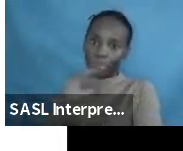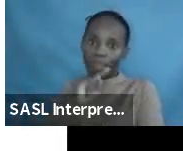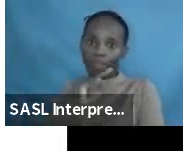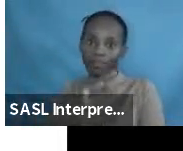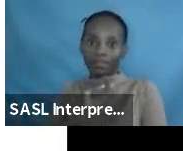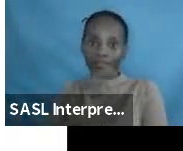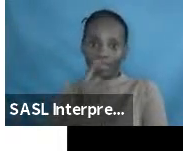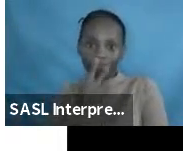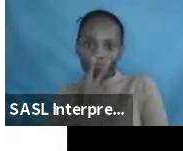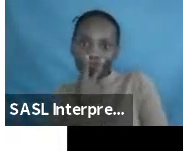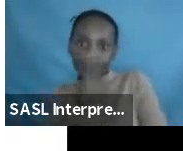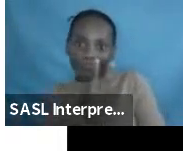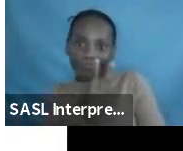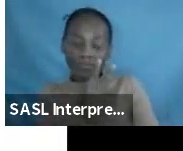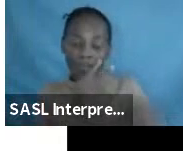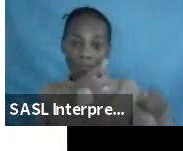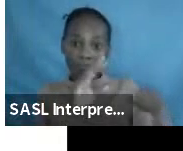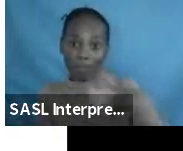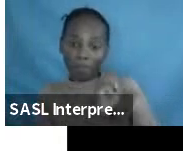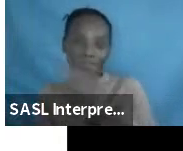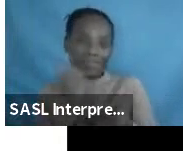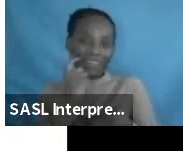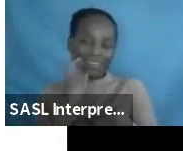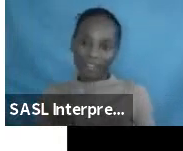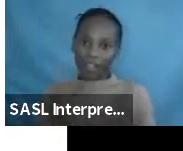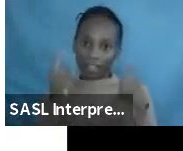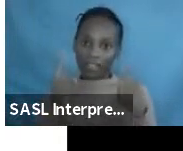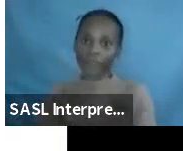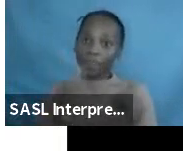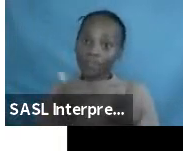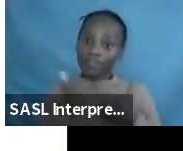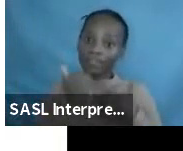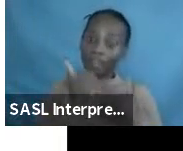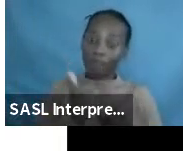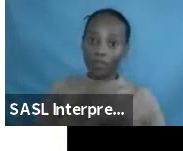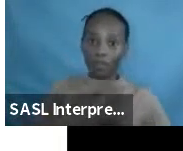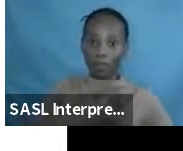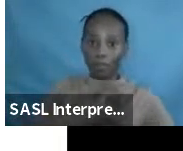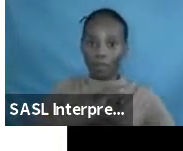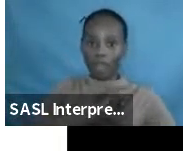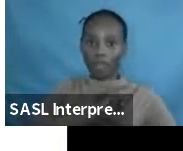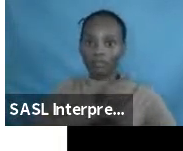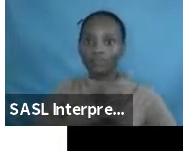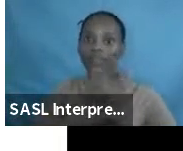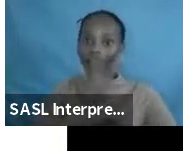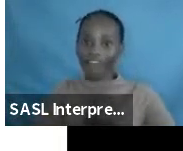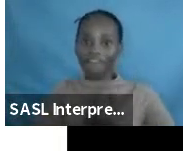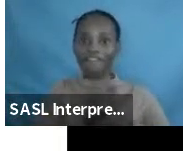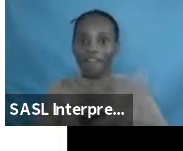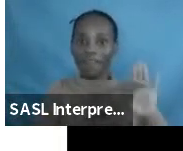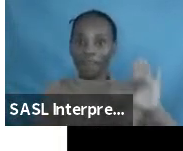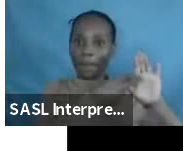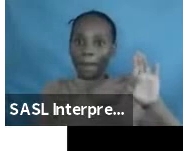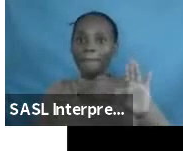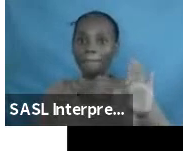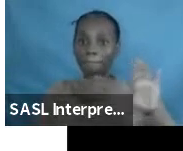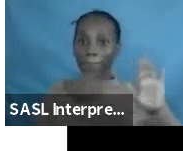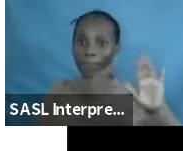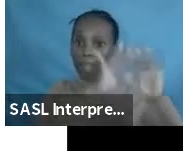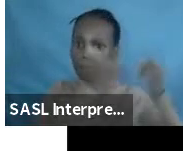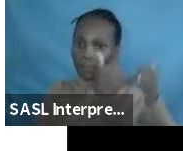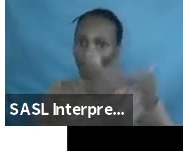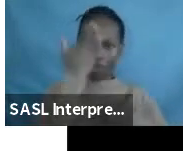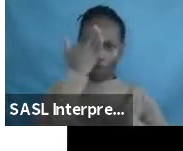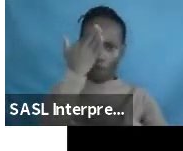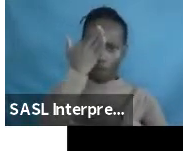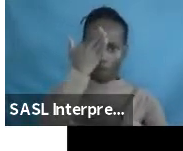be able to see that. But it helps then when we have got the brand holders who know the markings as well as the